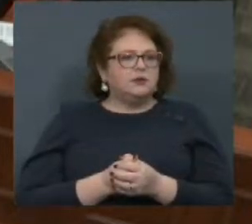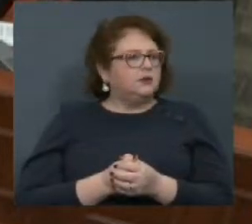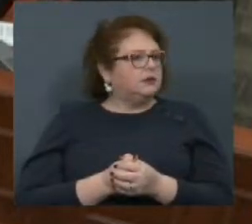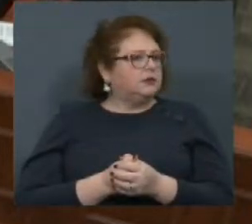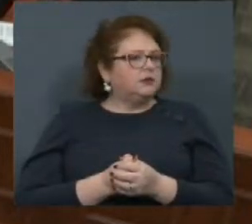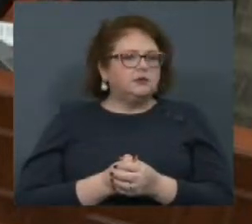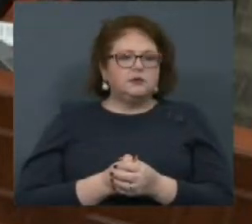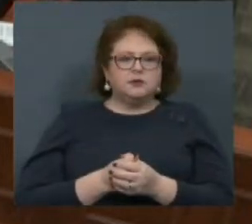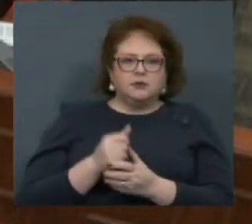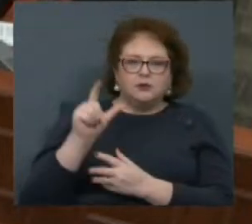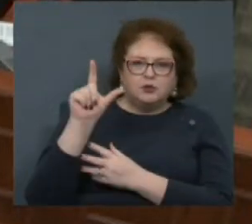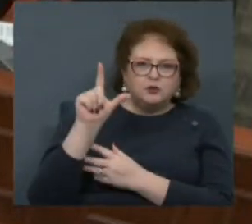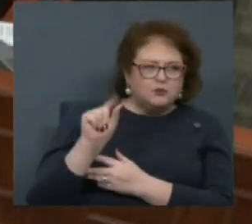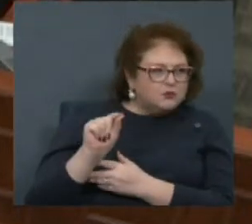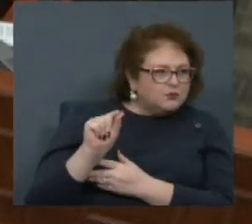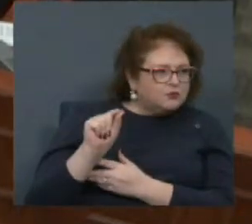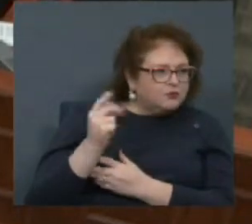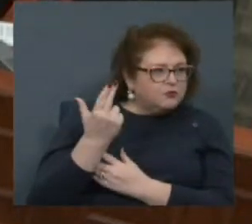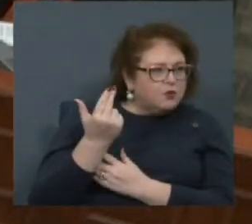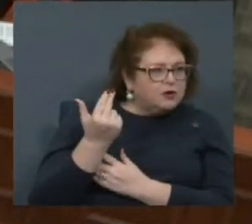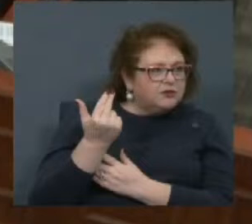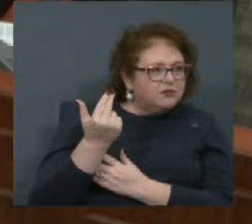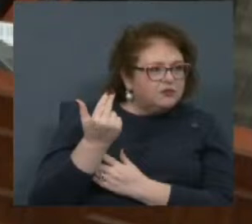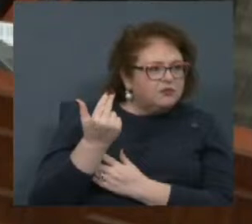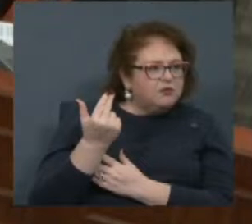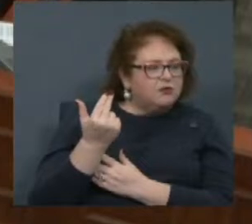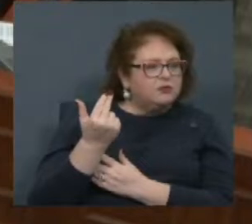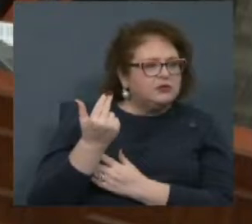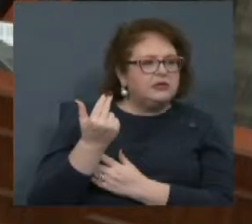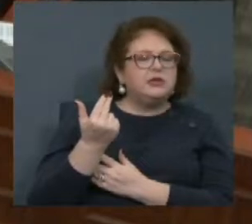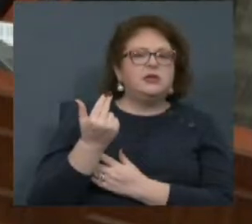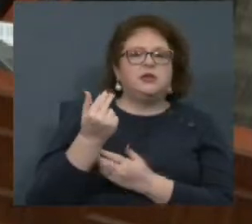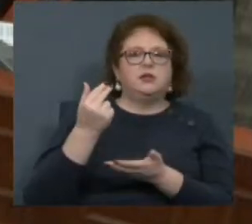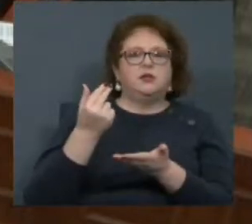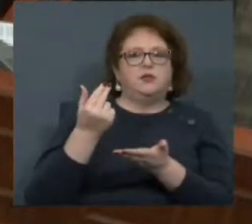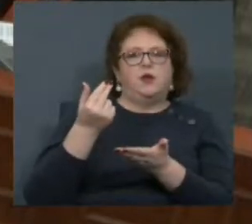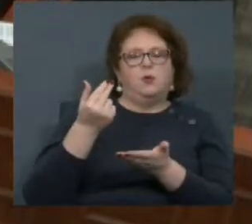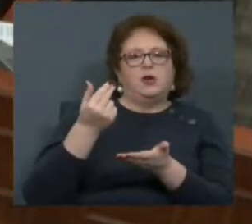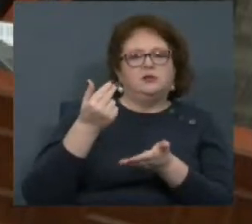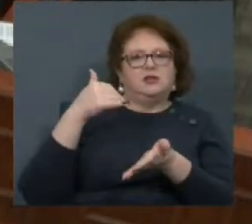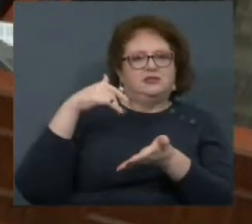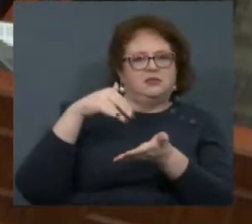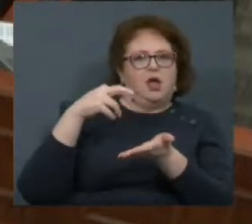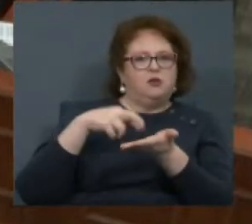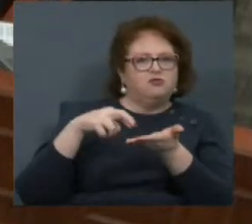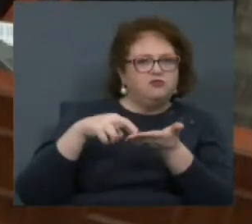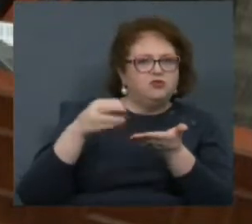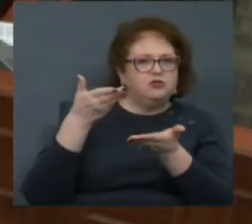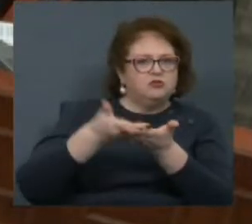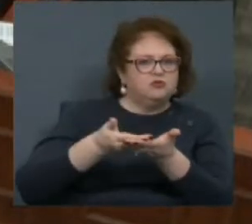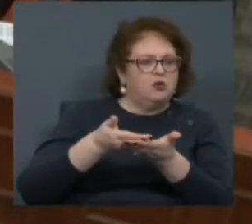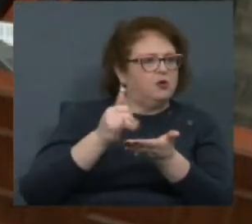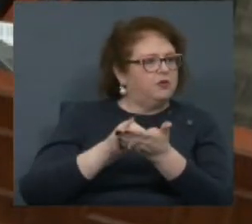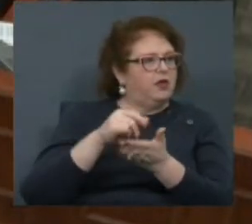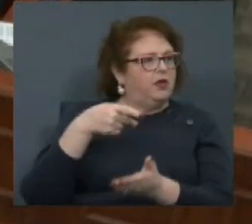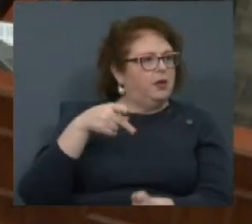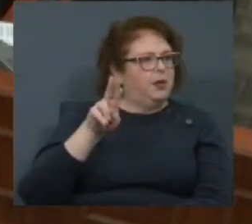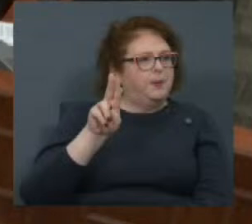So in 2013, there was a study that showed that public opinion was